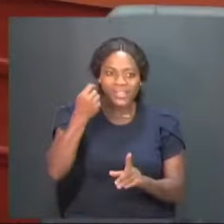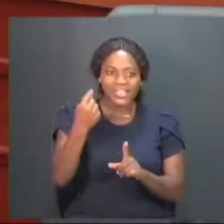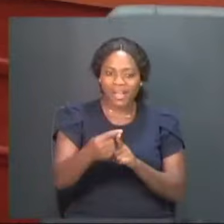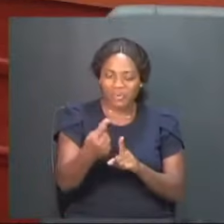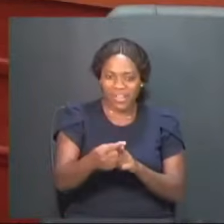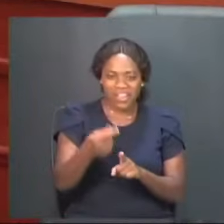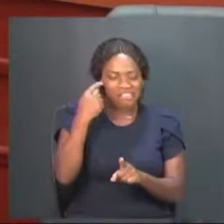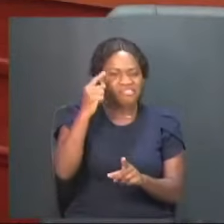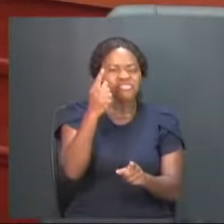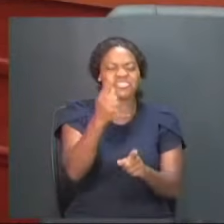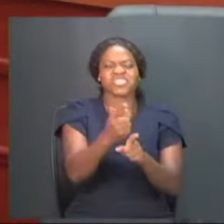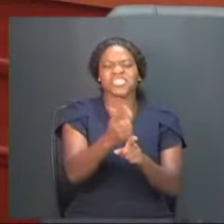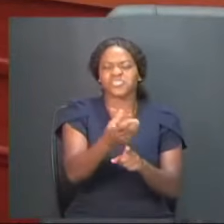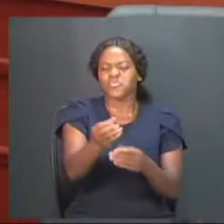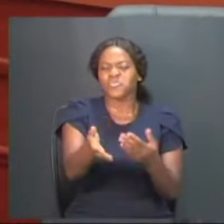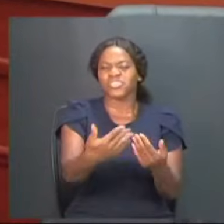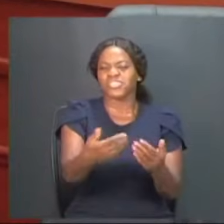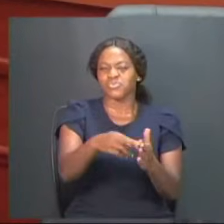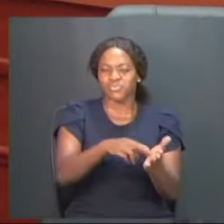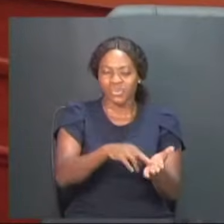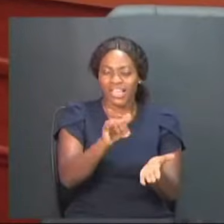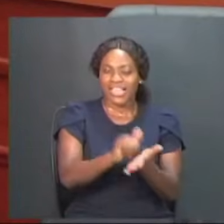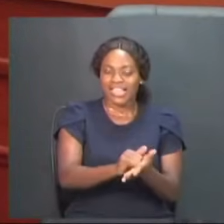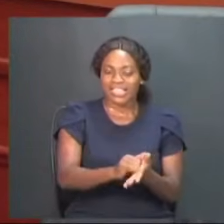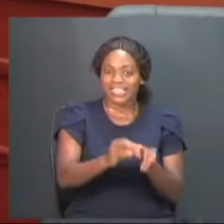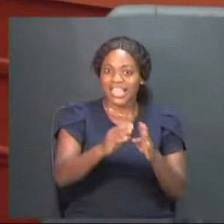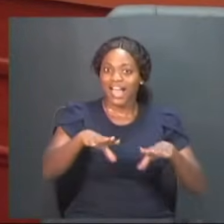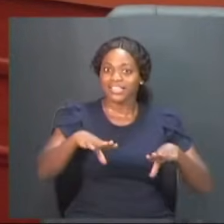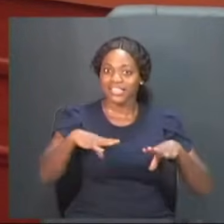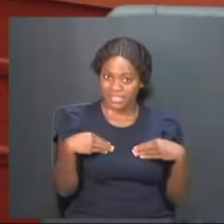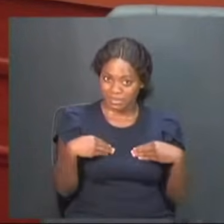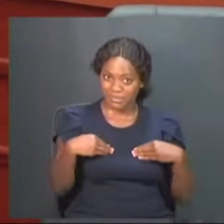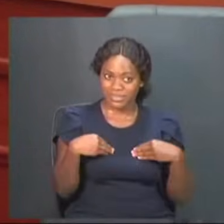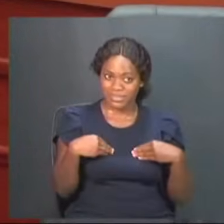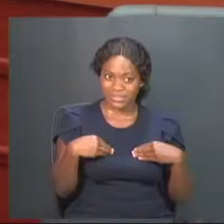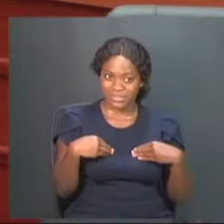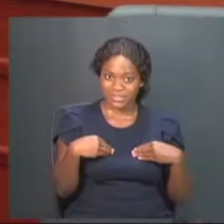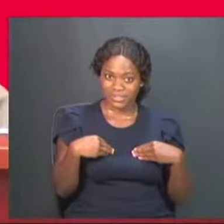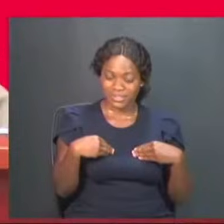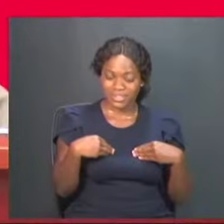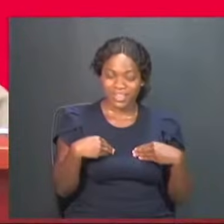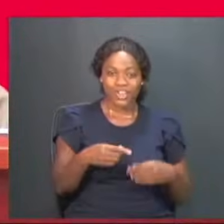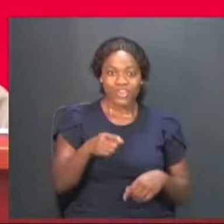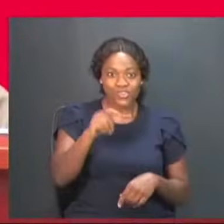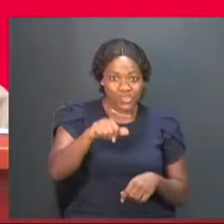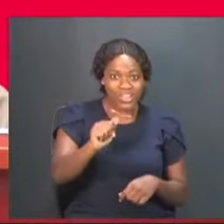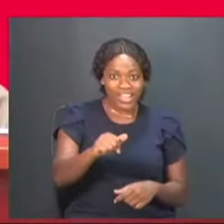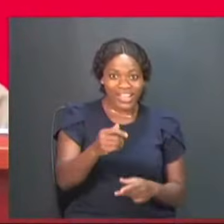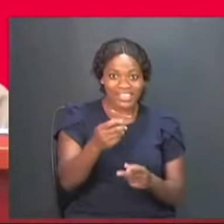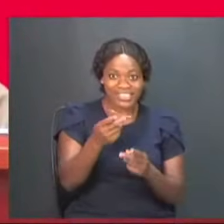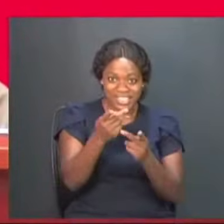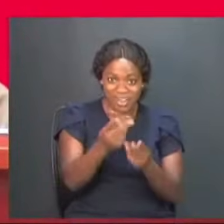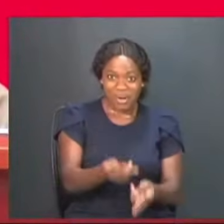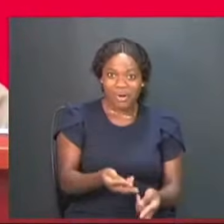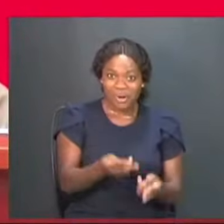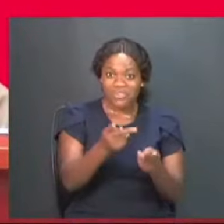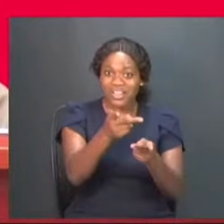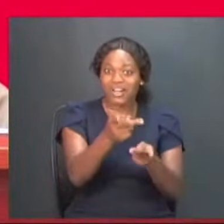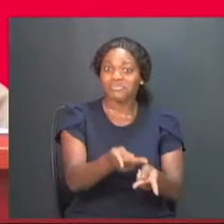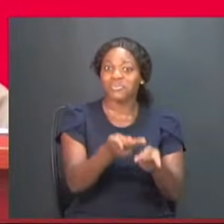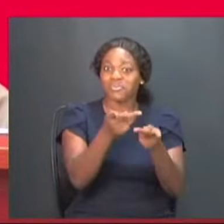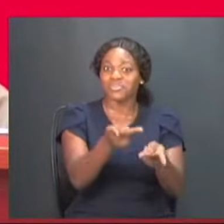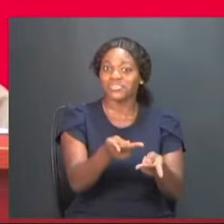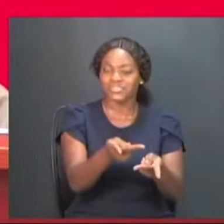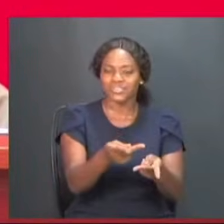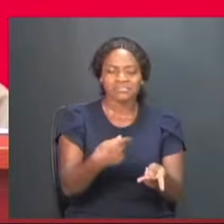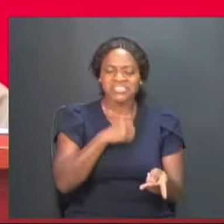here. That is acceptable to this House. So you can suggest the appropriate word? You guys come from him. No, you can also suggest I it.